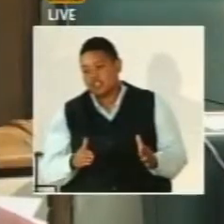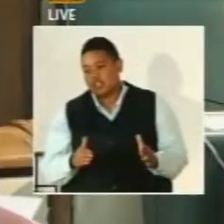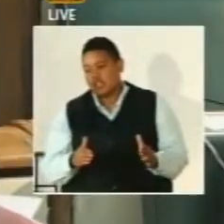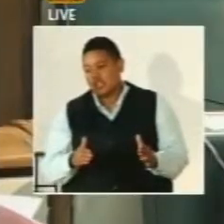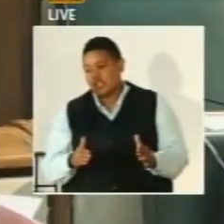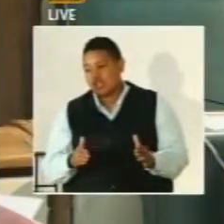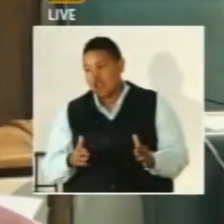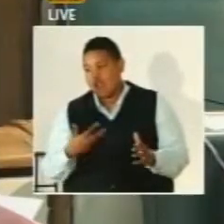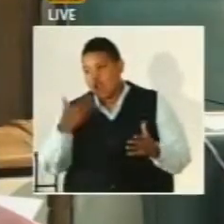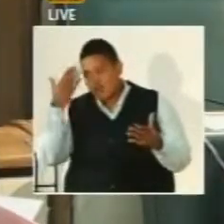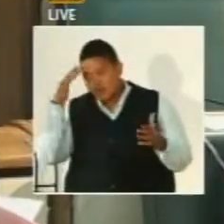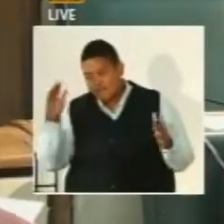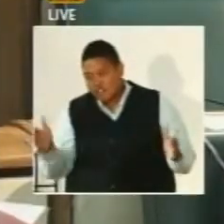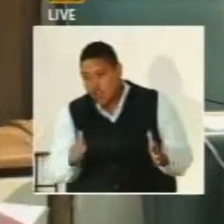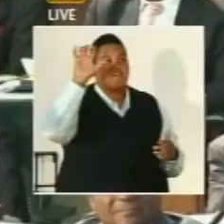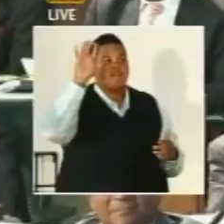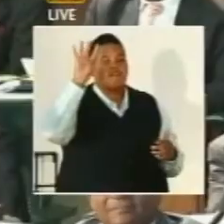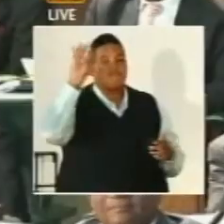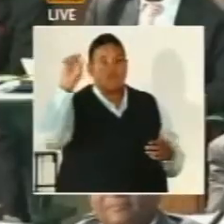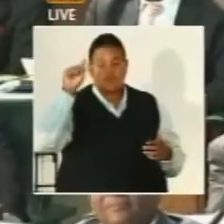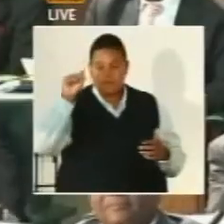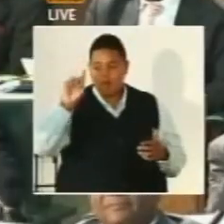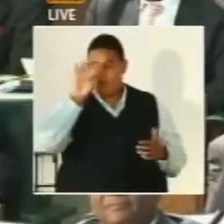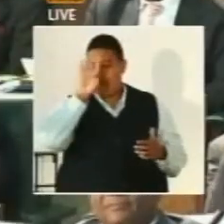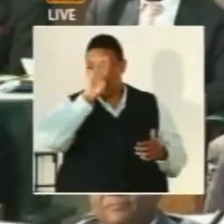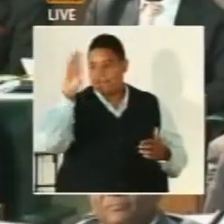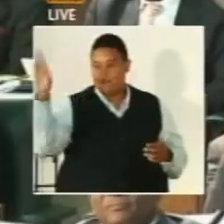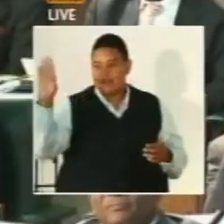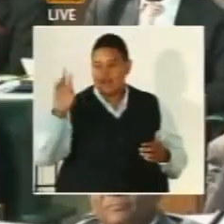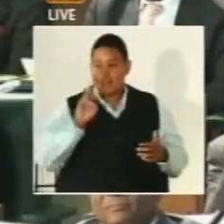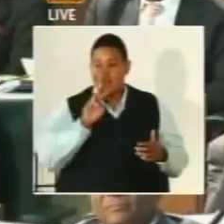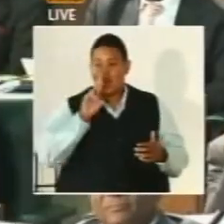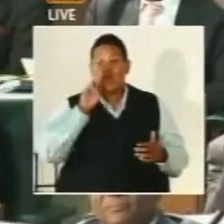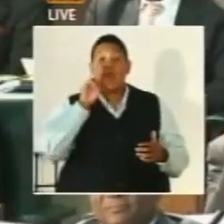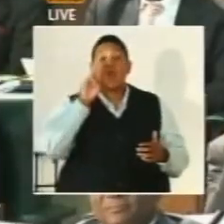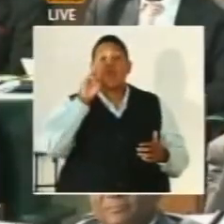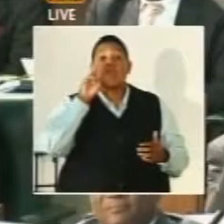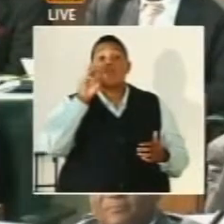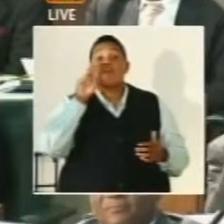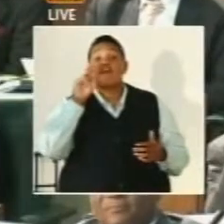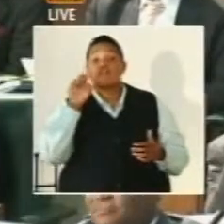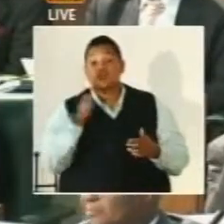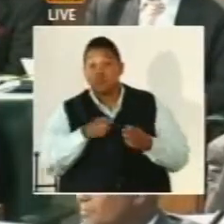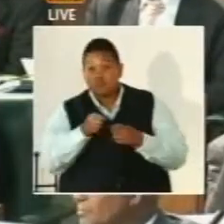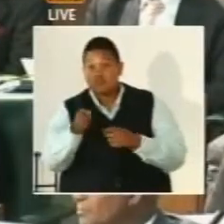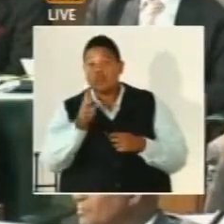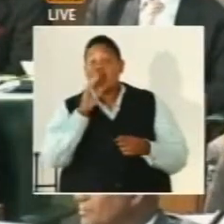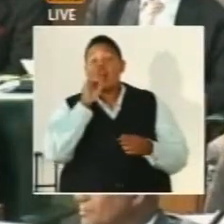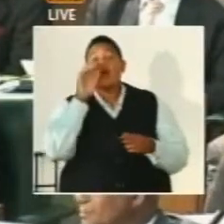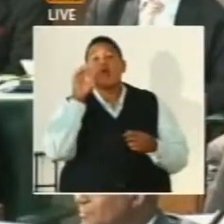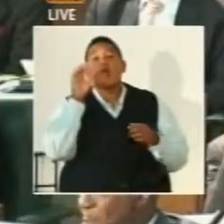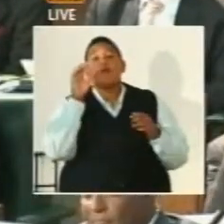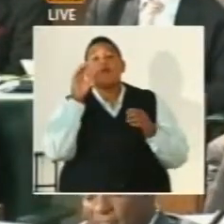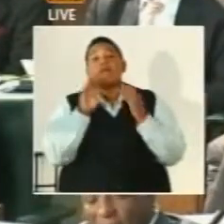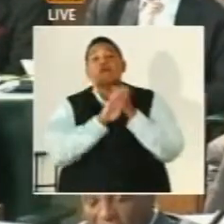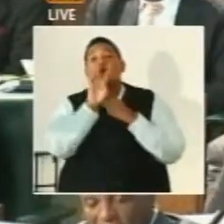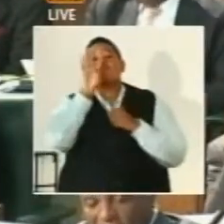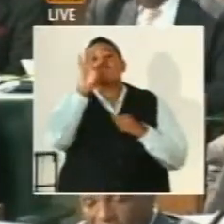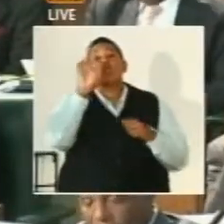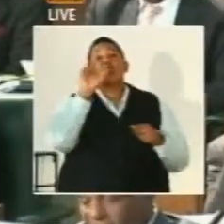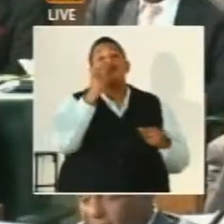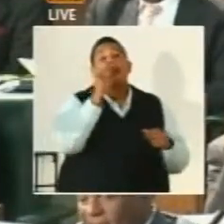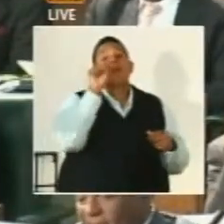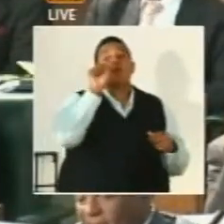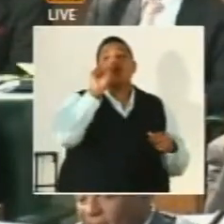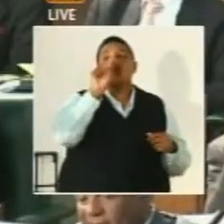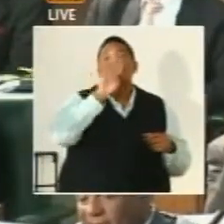over 78% of the budget. Revenues and grants are projected at $421.2